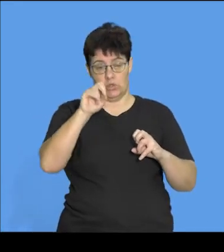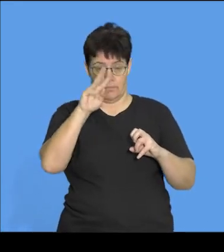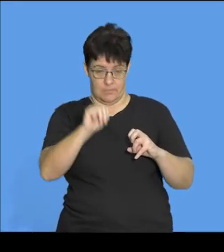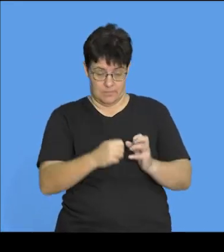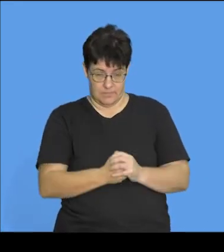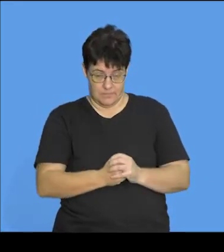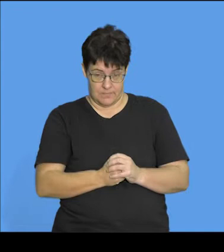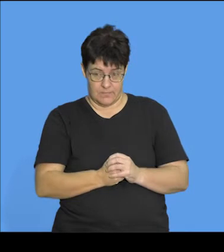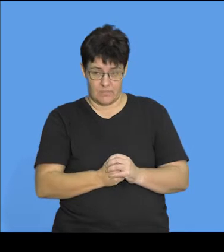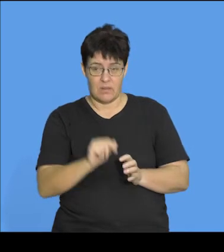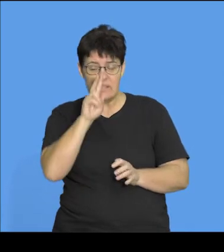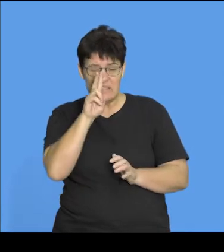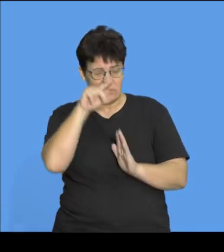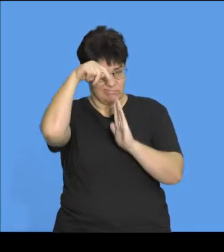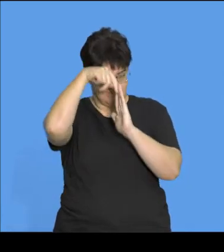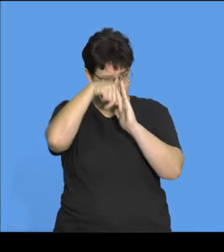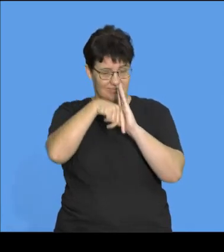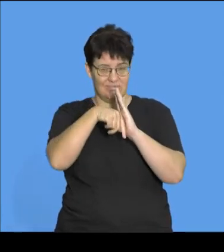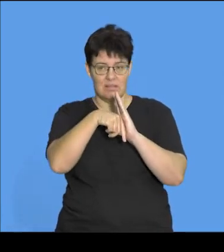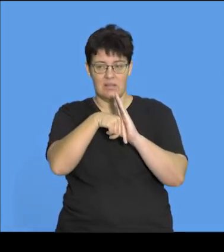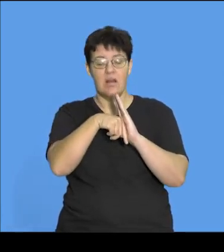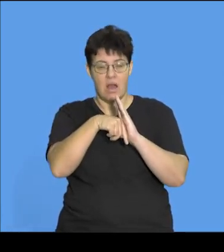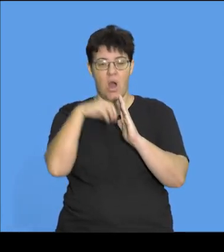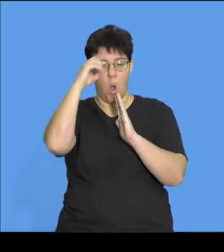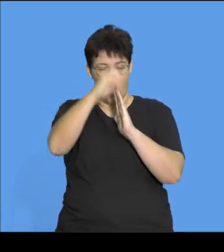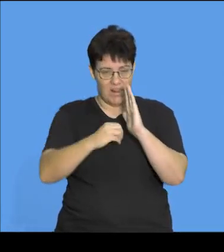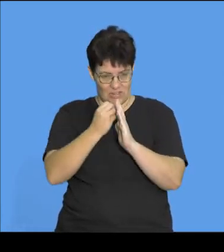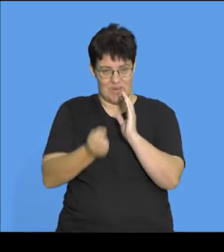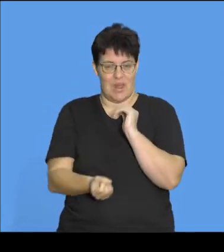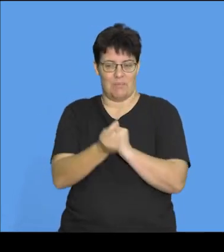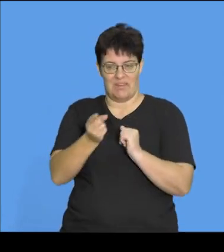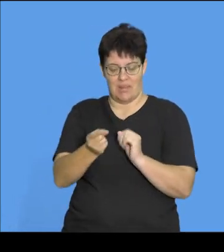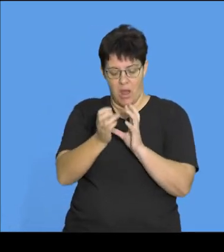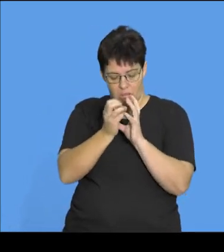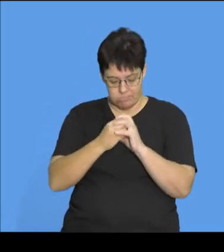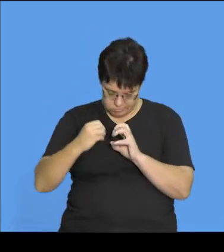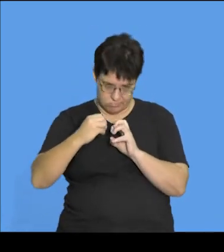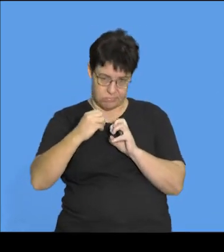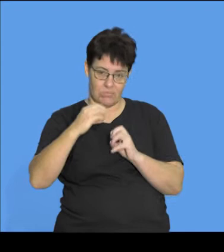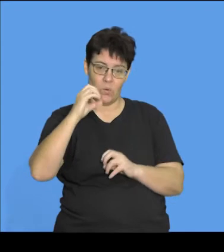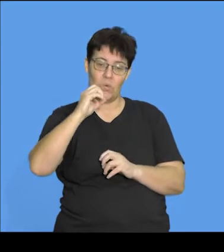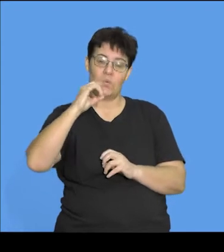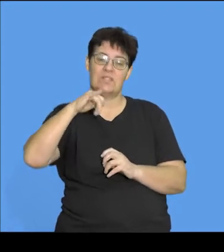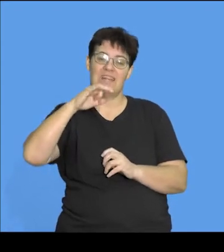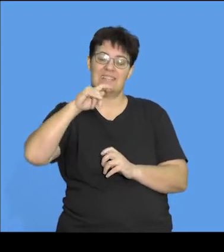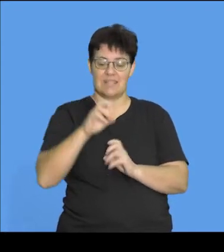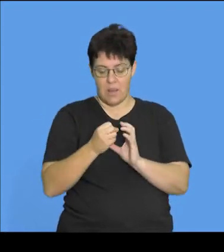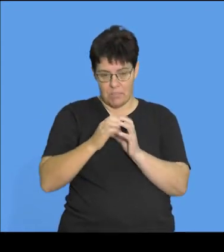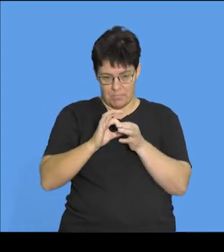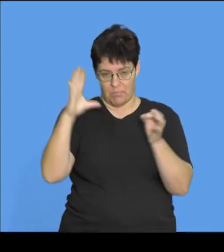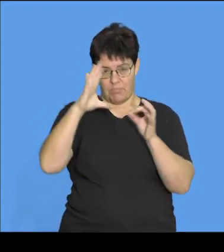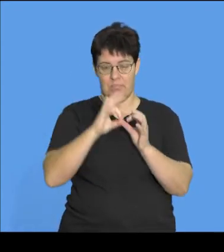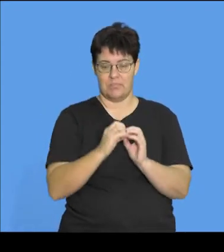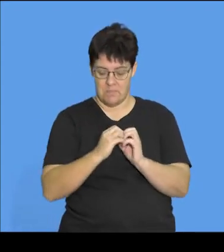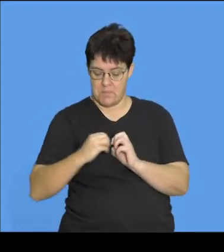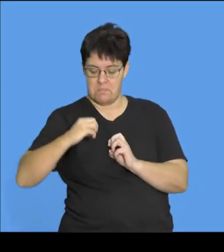You would see the details of ovulation in this image, where the oocyte is released,